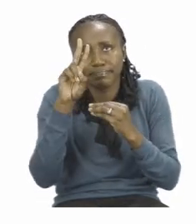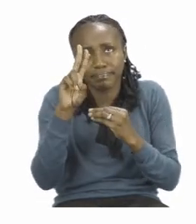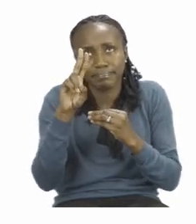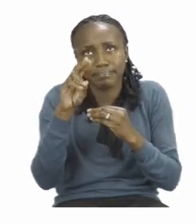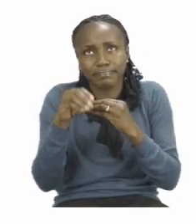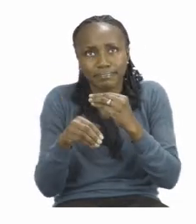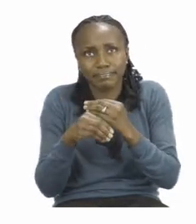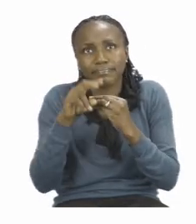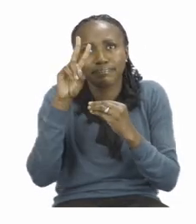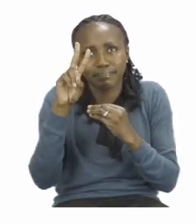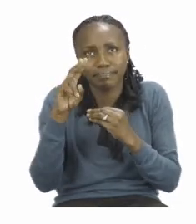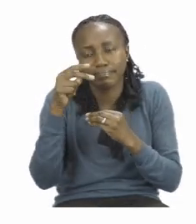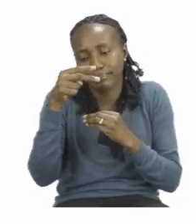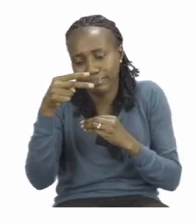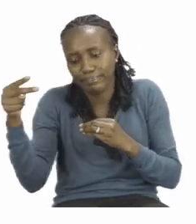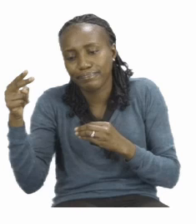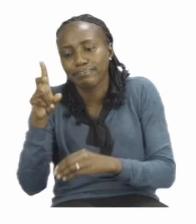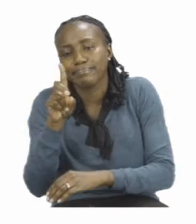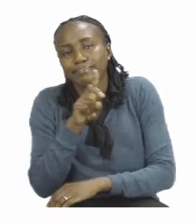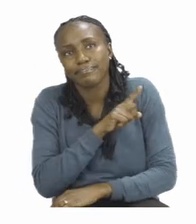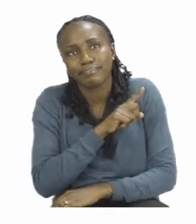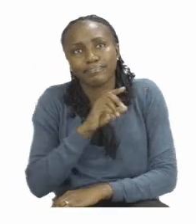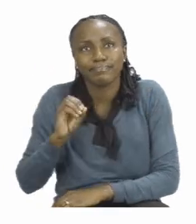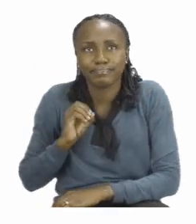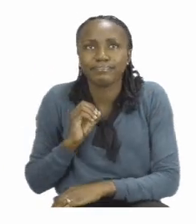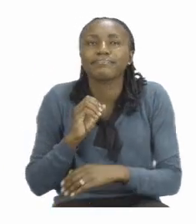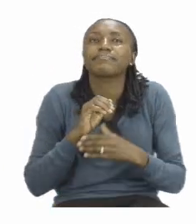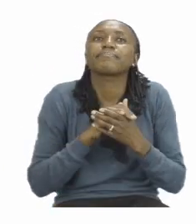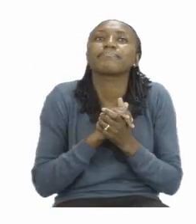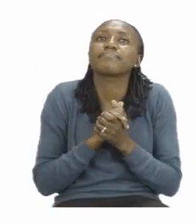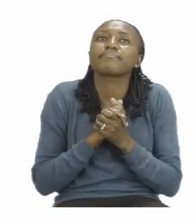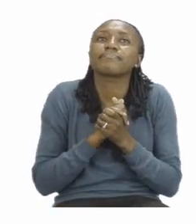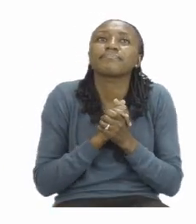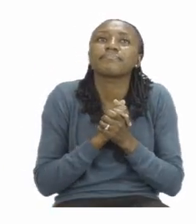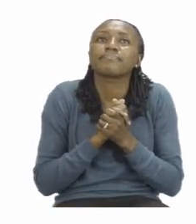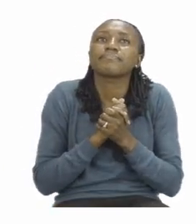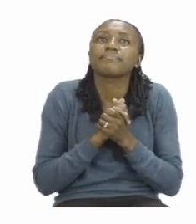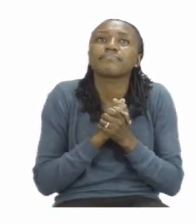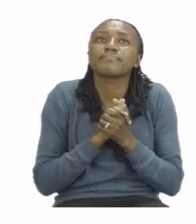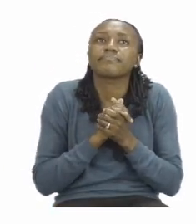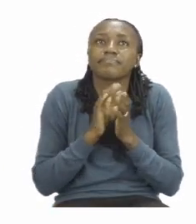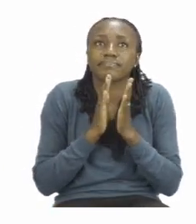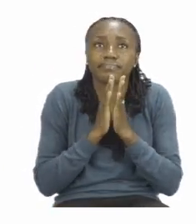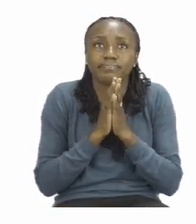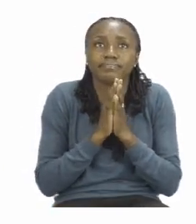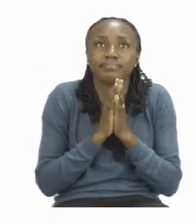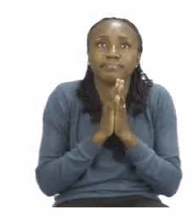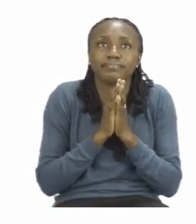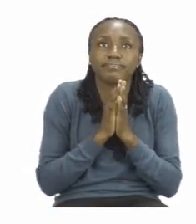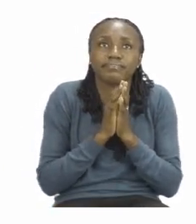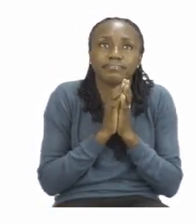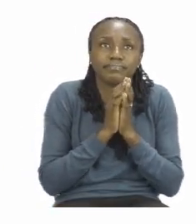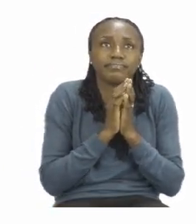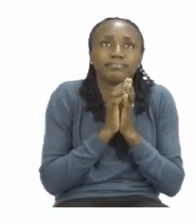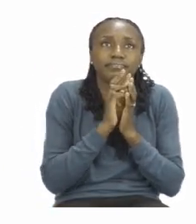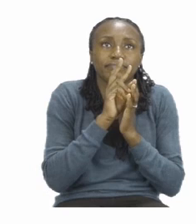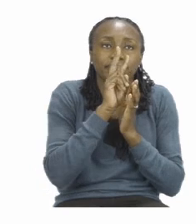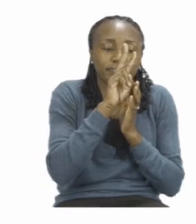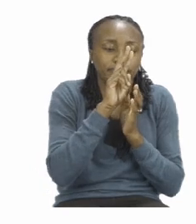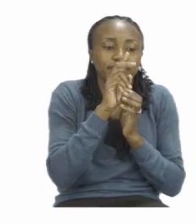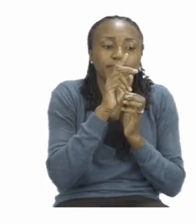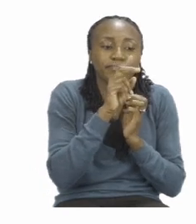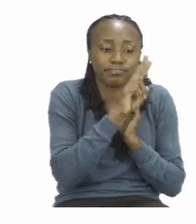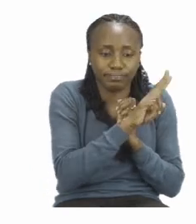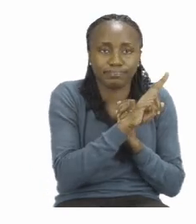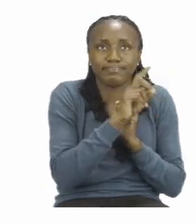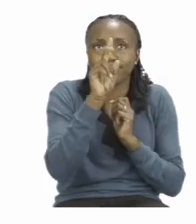answer can be 10. So, I want you to group the 2 squirrels you can see standing